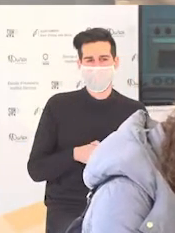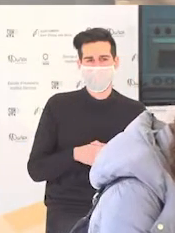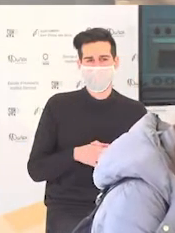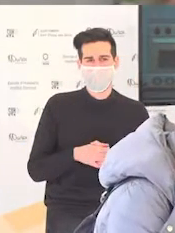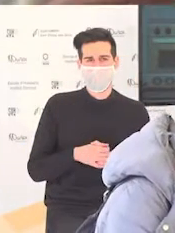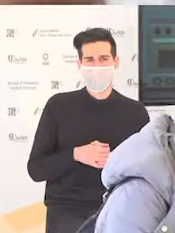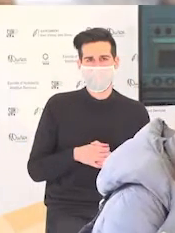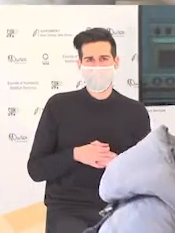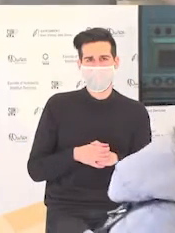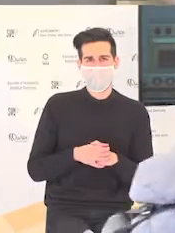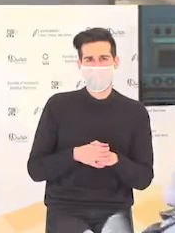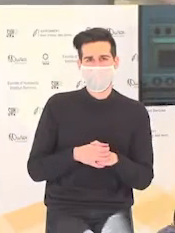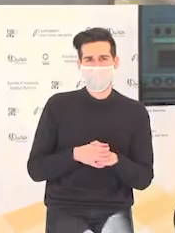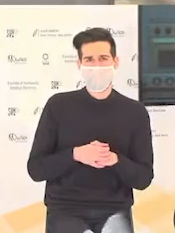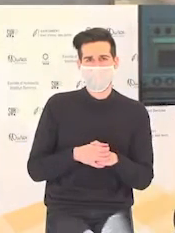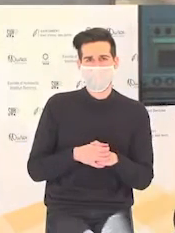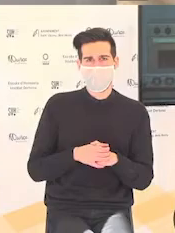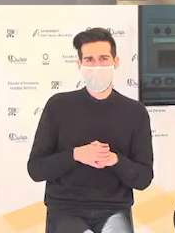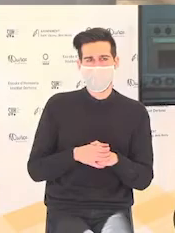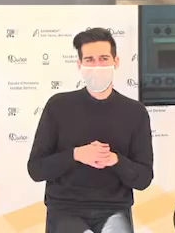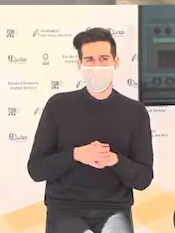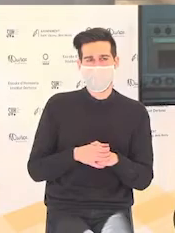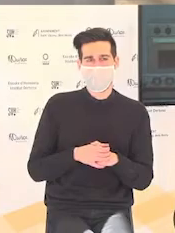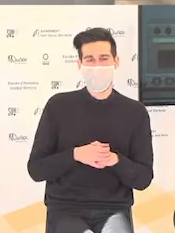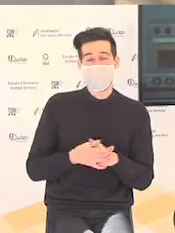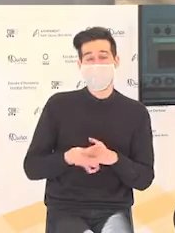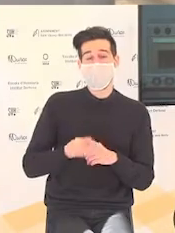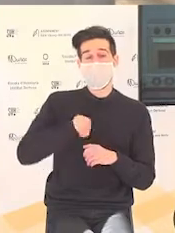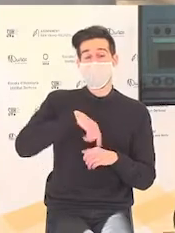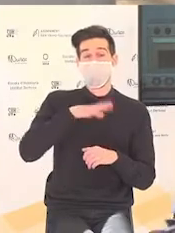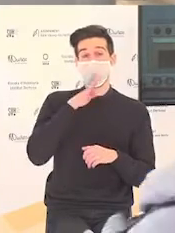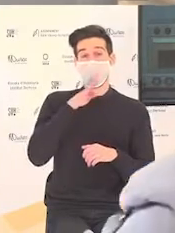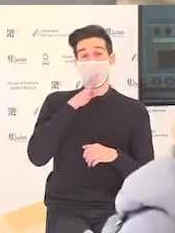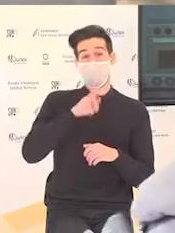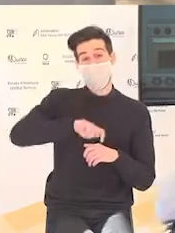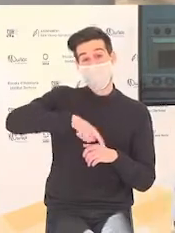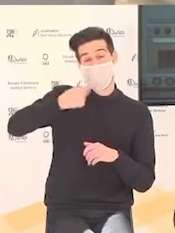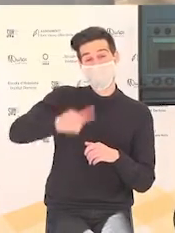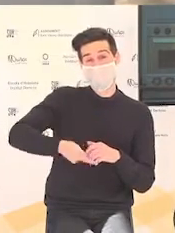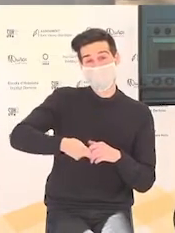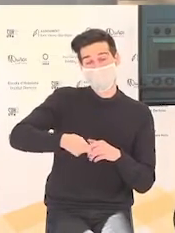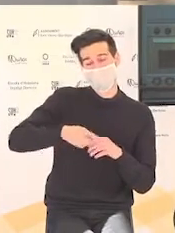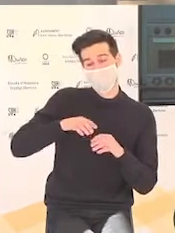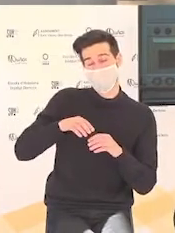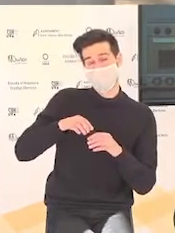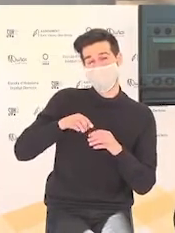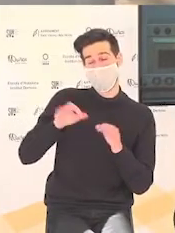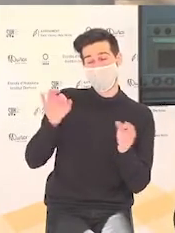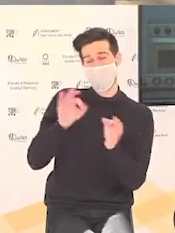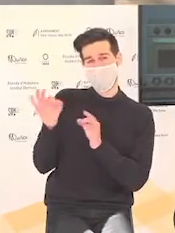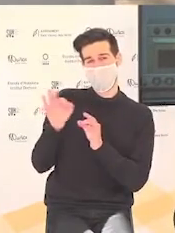We're going to move on to the next recipe. Vamos a pasar ahora a la siguiente elaboración.